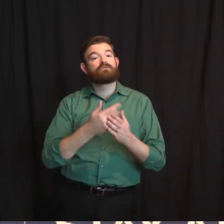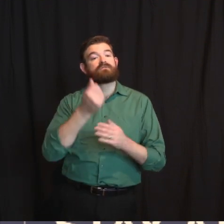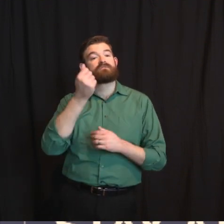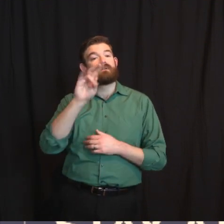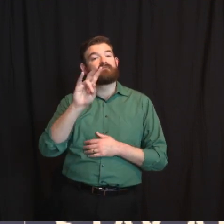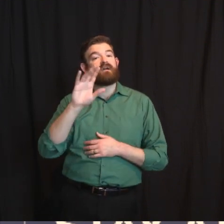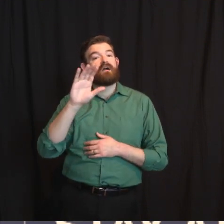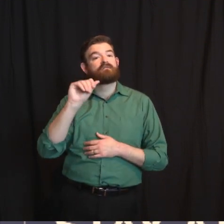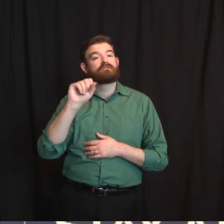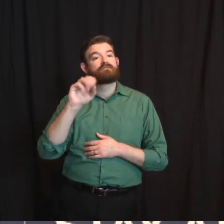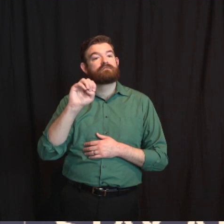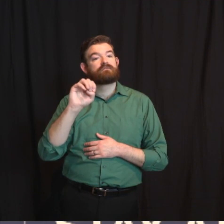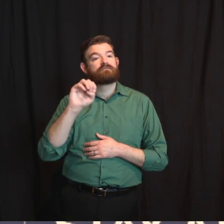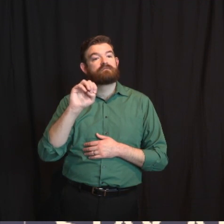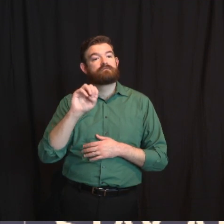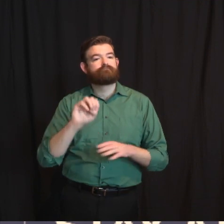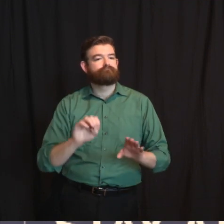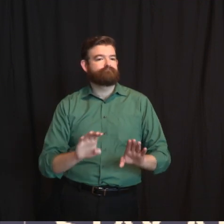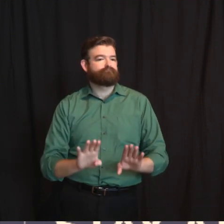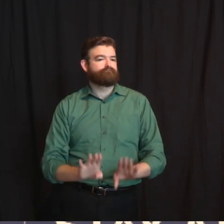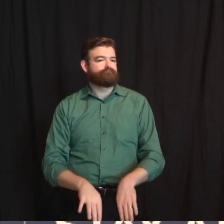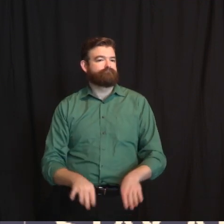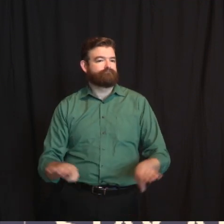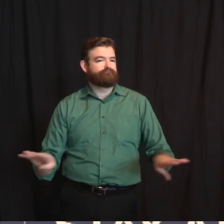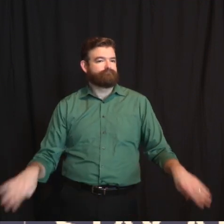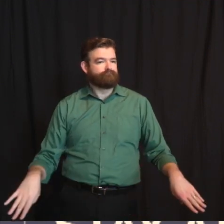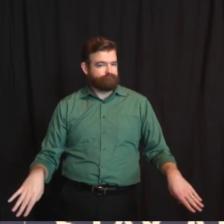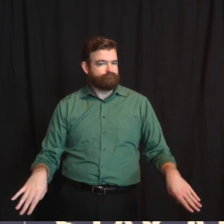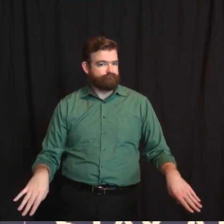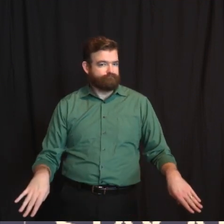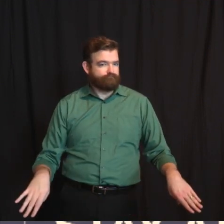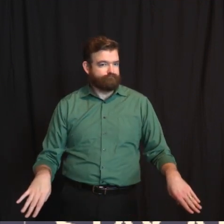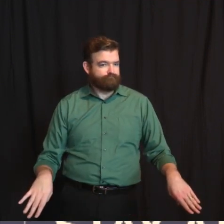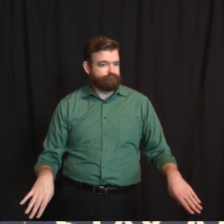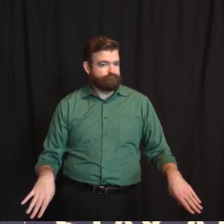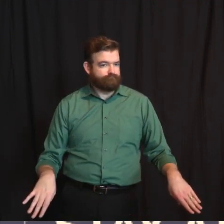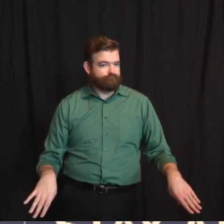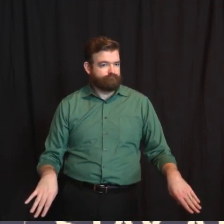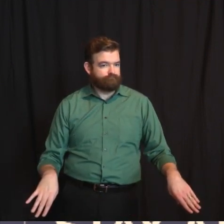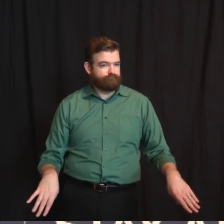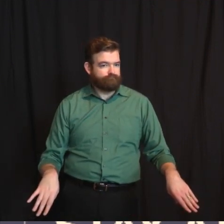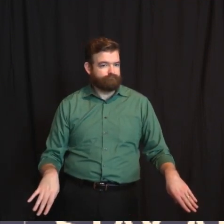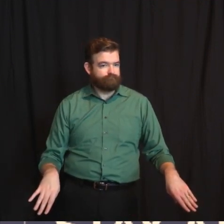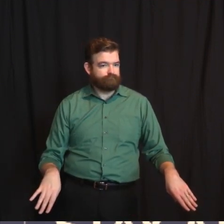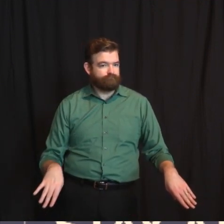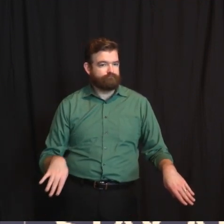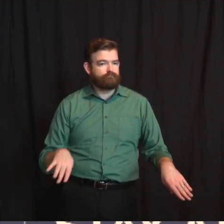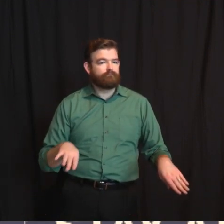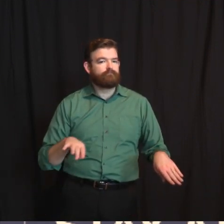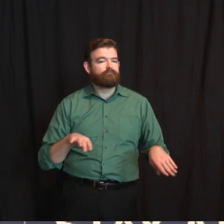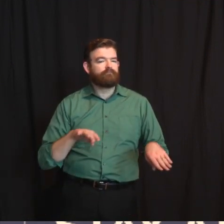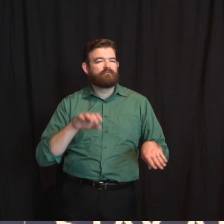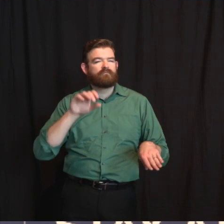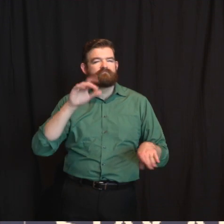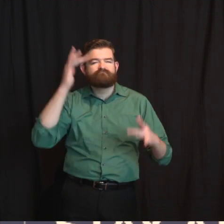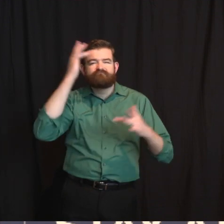pediatric inflammatory syndrome related to COVID-19. Of the 17 cases,